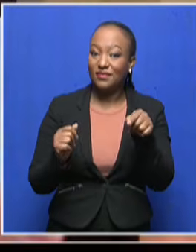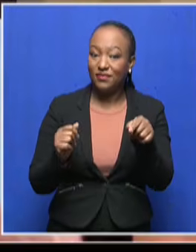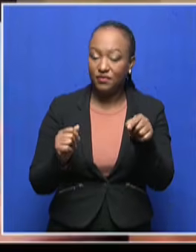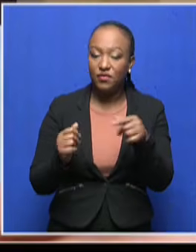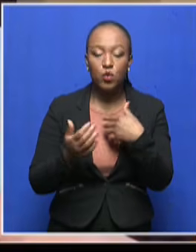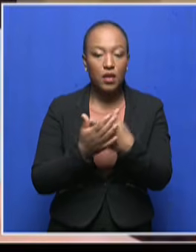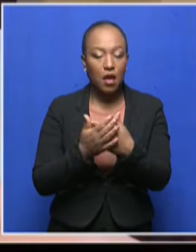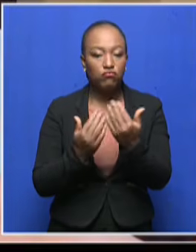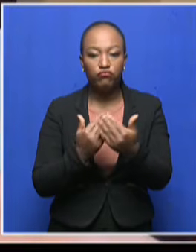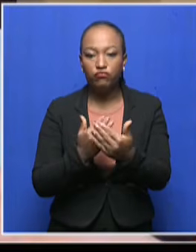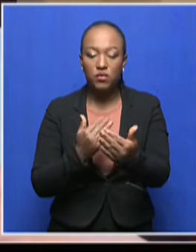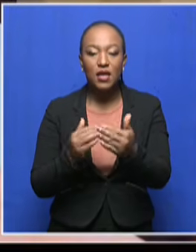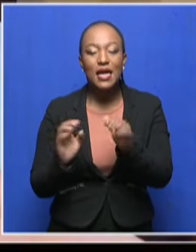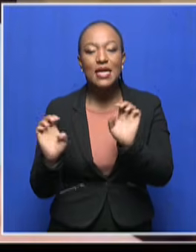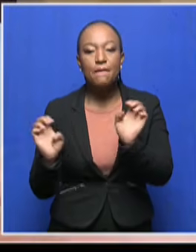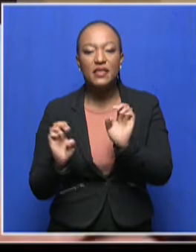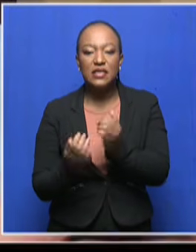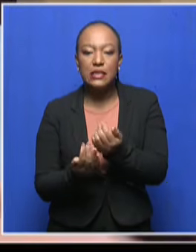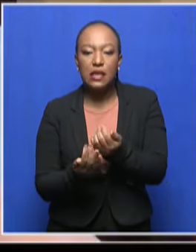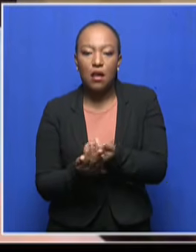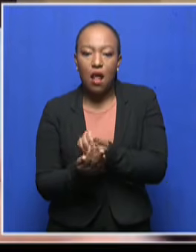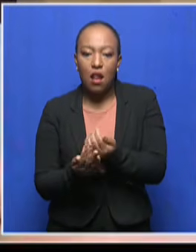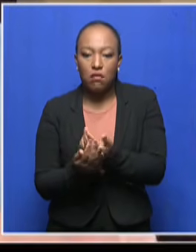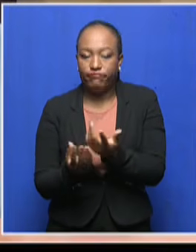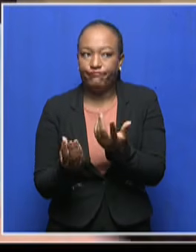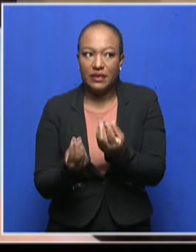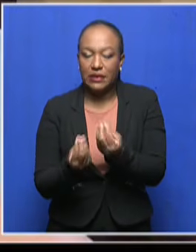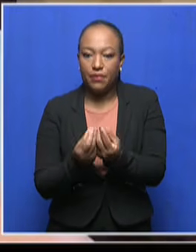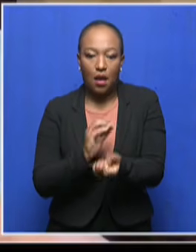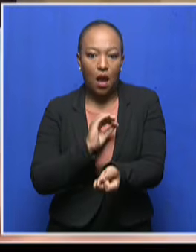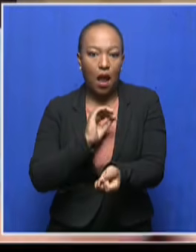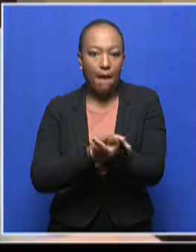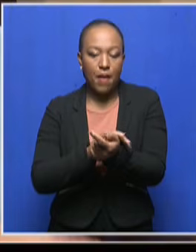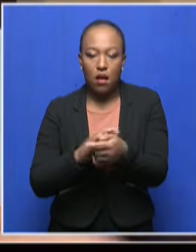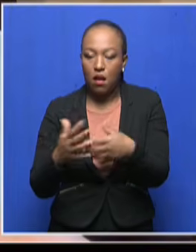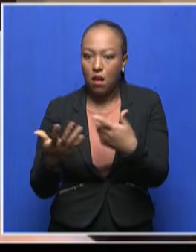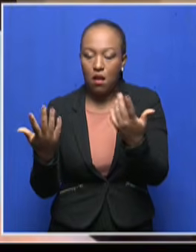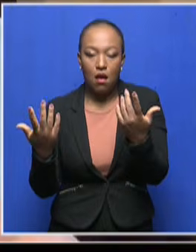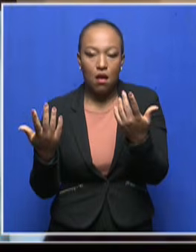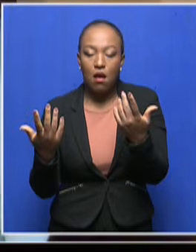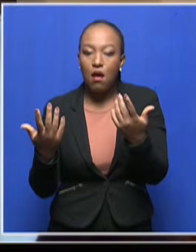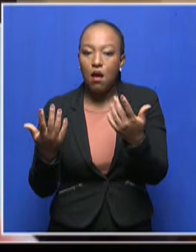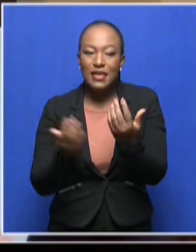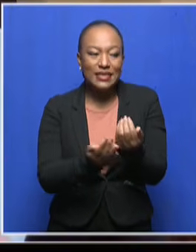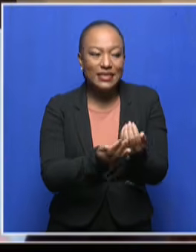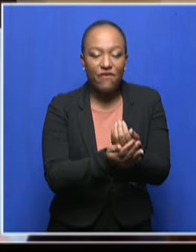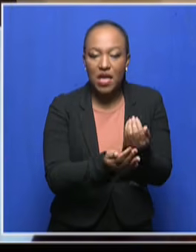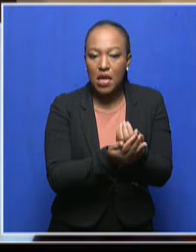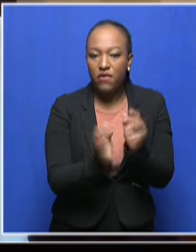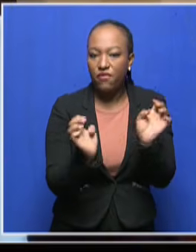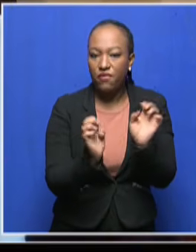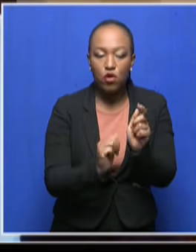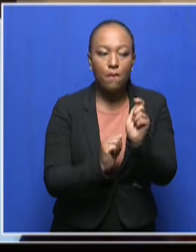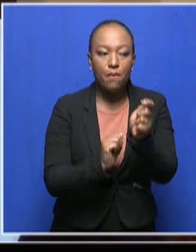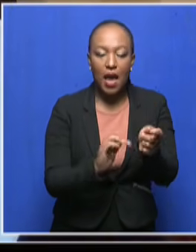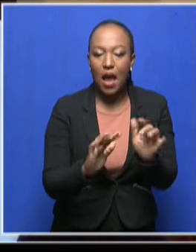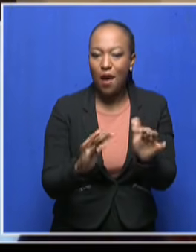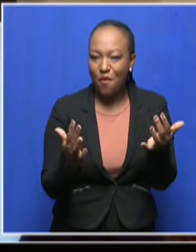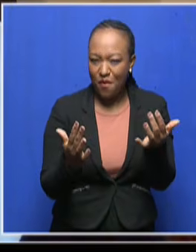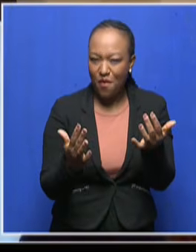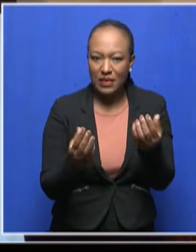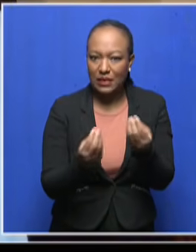entire morning just on emergency savings. But something happens, you have a bumper bashing and you haven't got the emergency savings. How do you pay for it? And then slowly